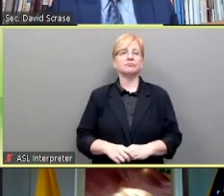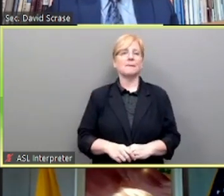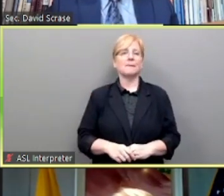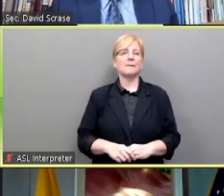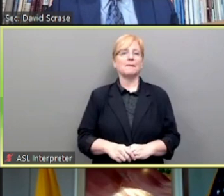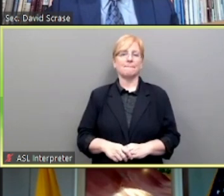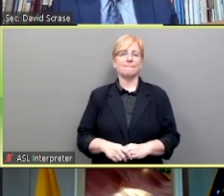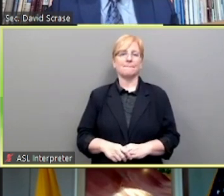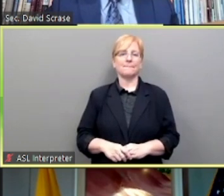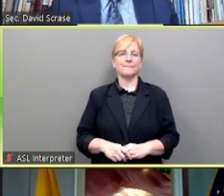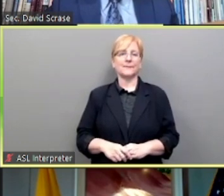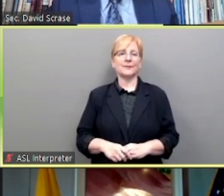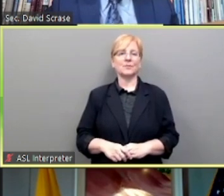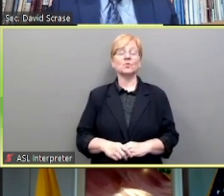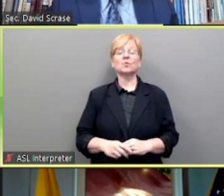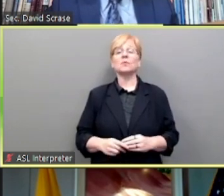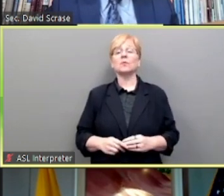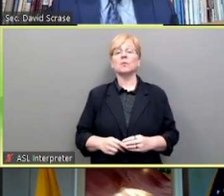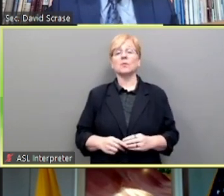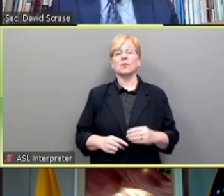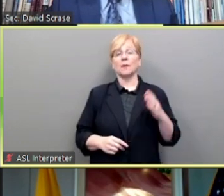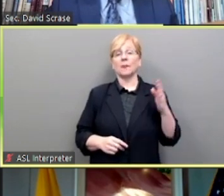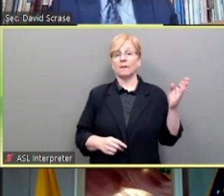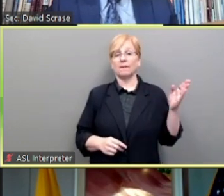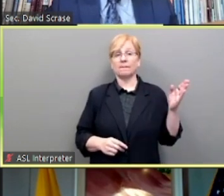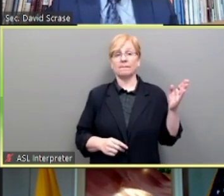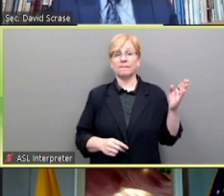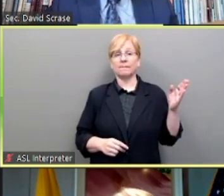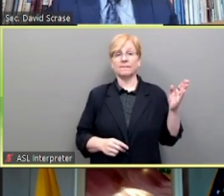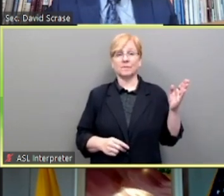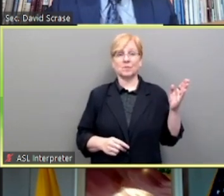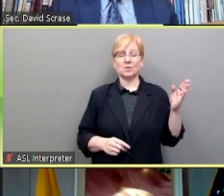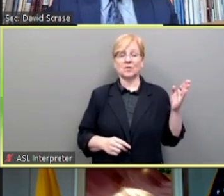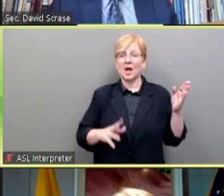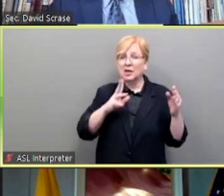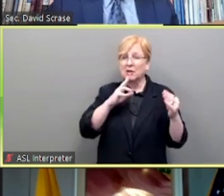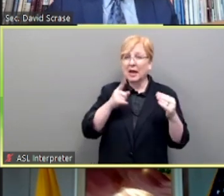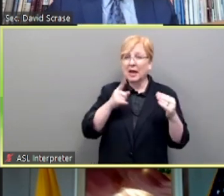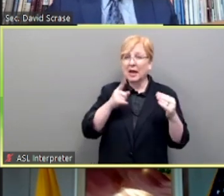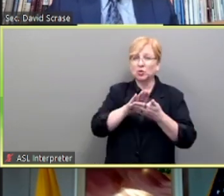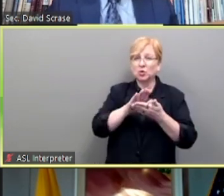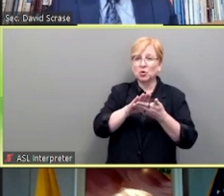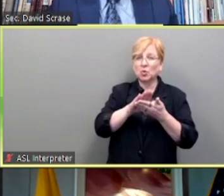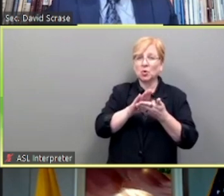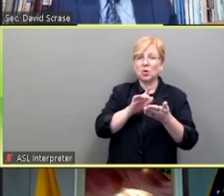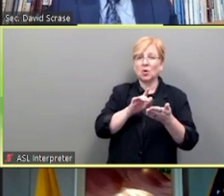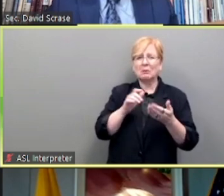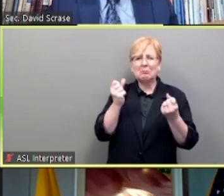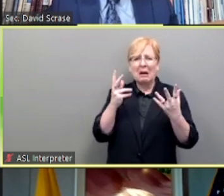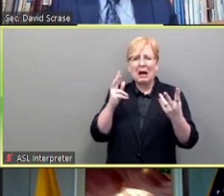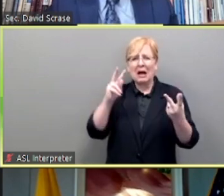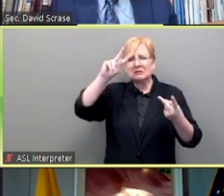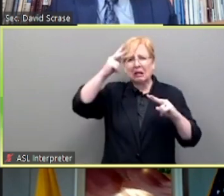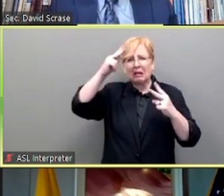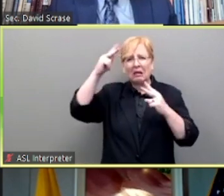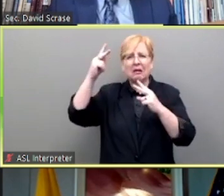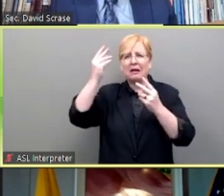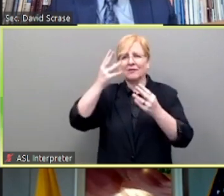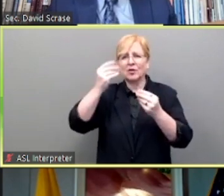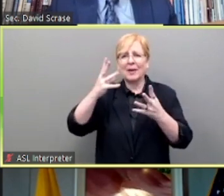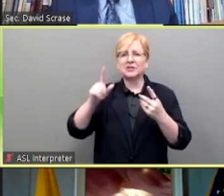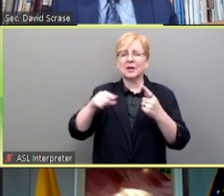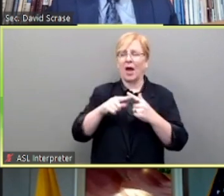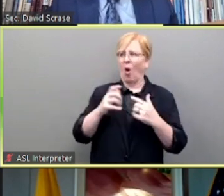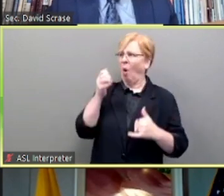And also getting a lot of questions about masking in schools, lots of misinformation emails about the dangers of